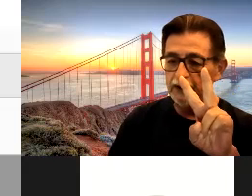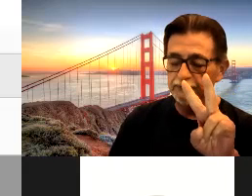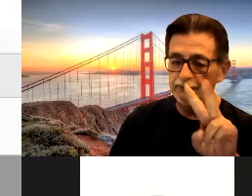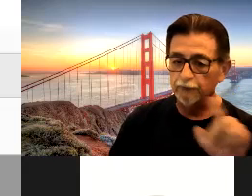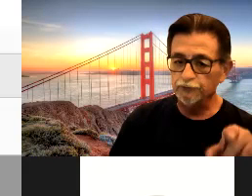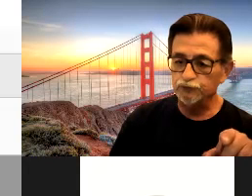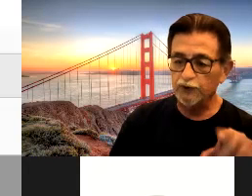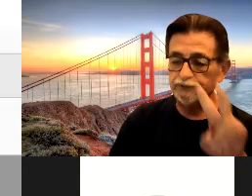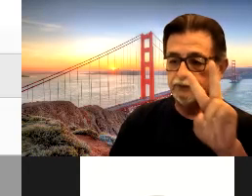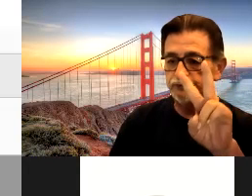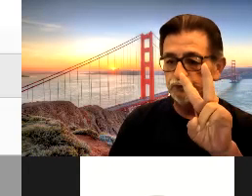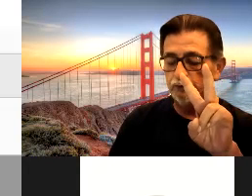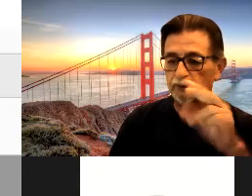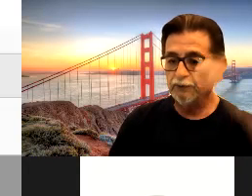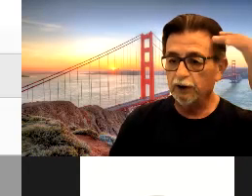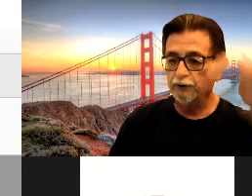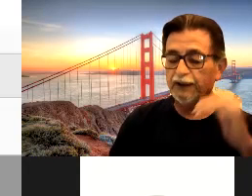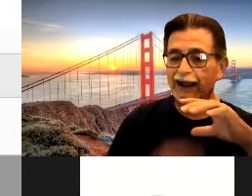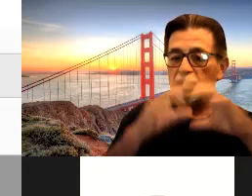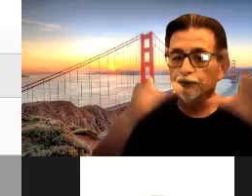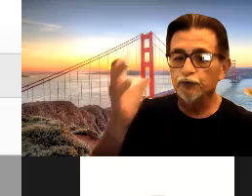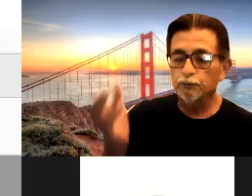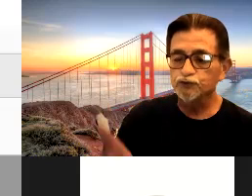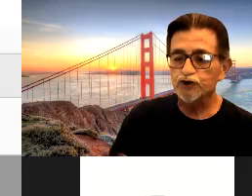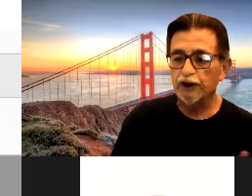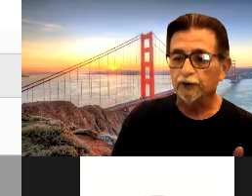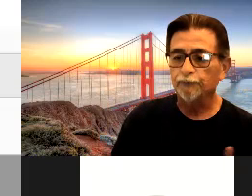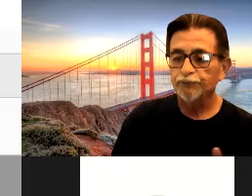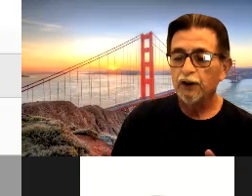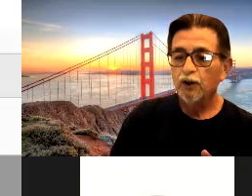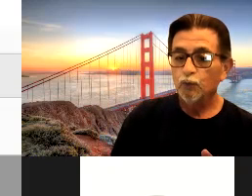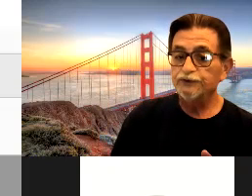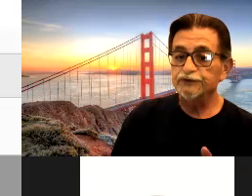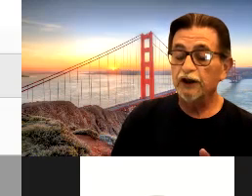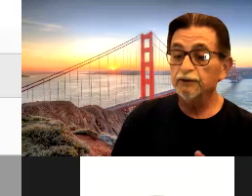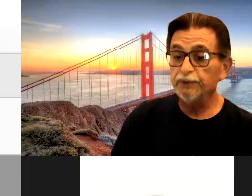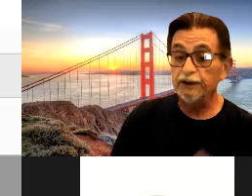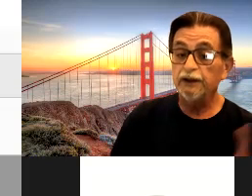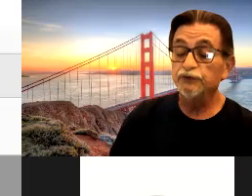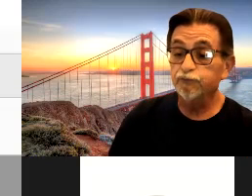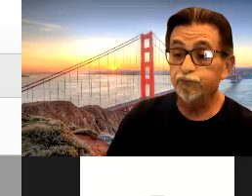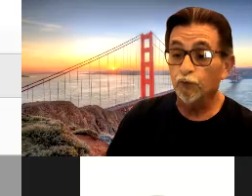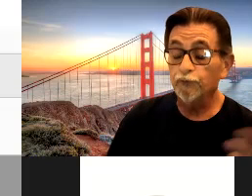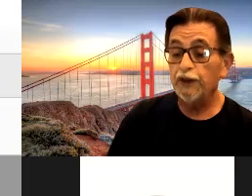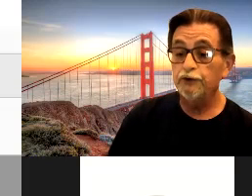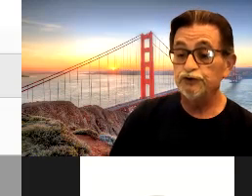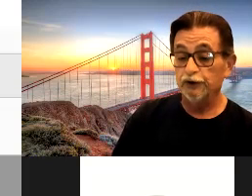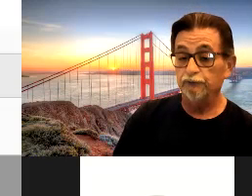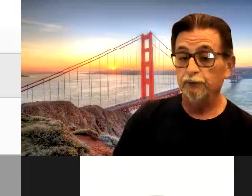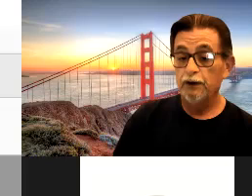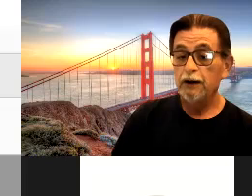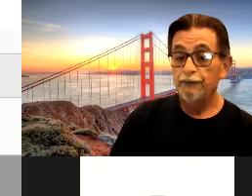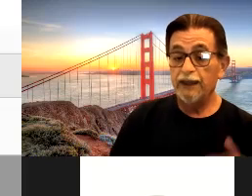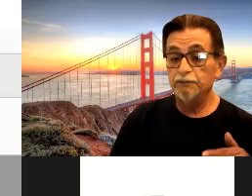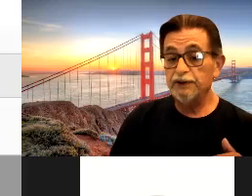2 valence of those 20, 2 of them are in the outermost shell, which is gonna be in the 4th energy